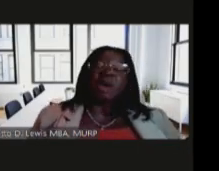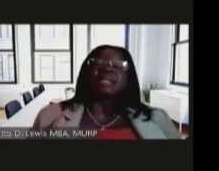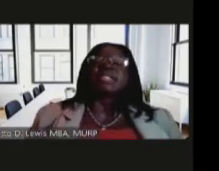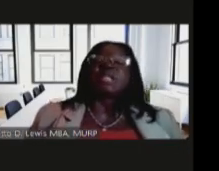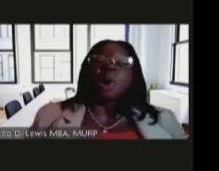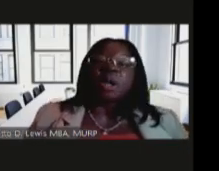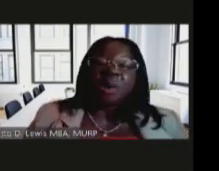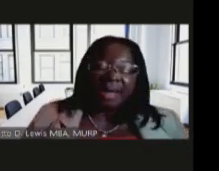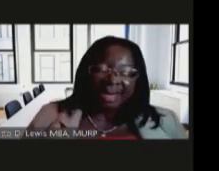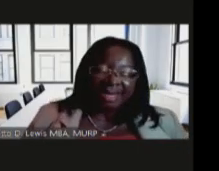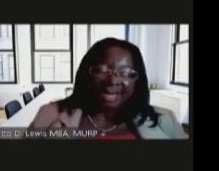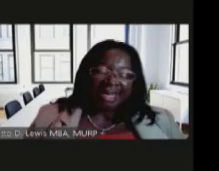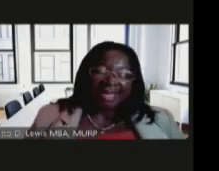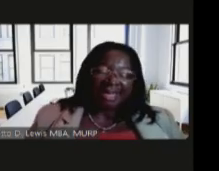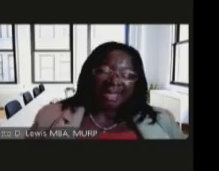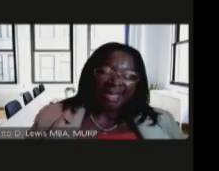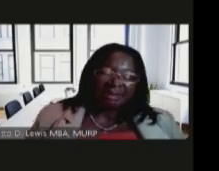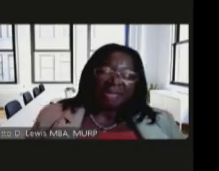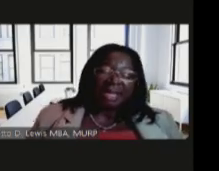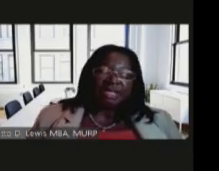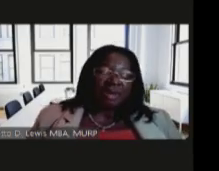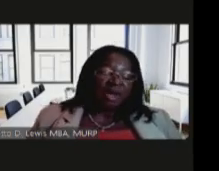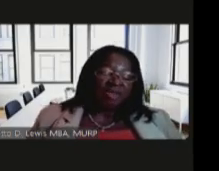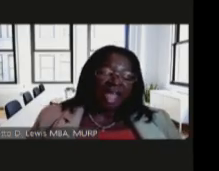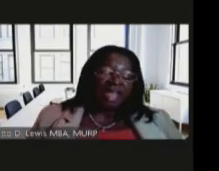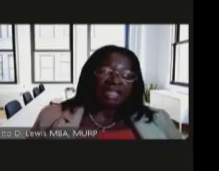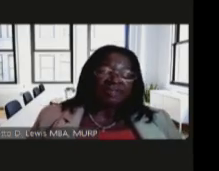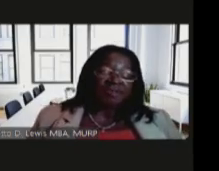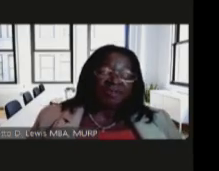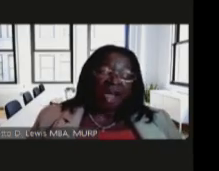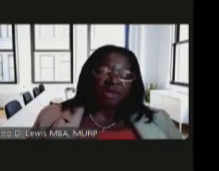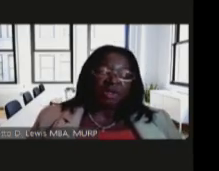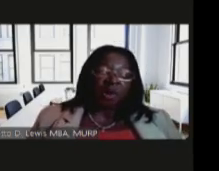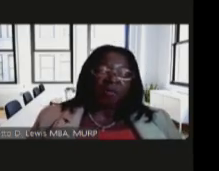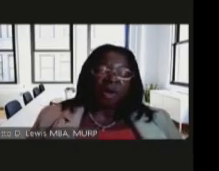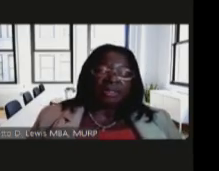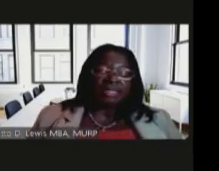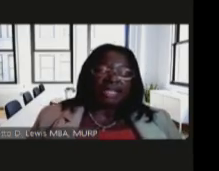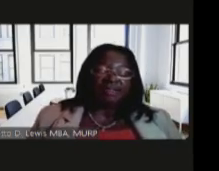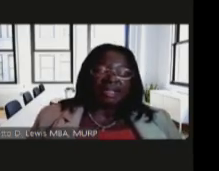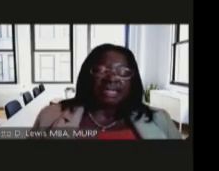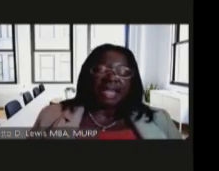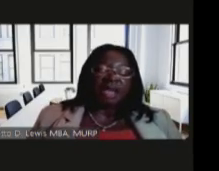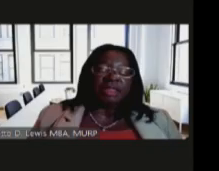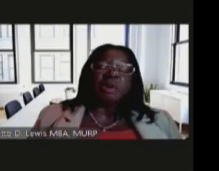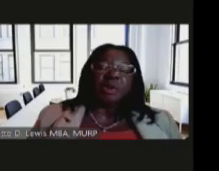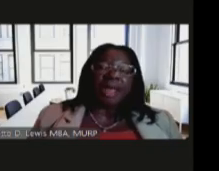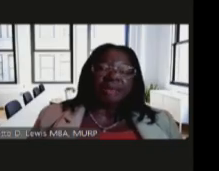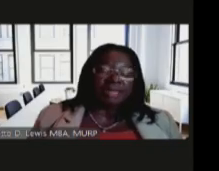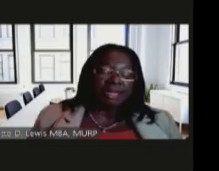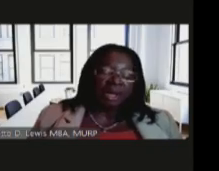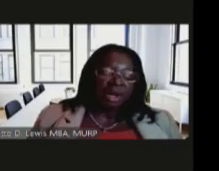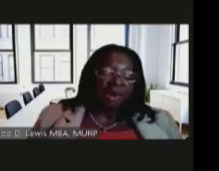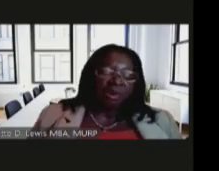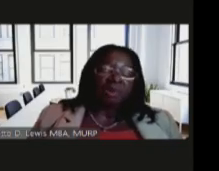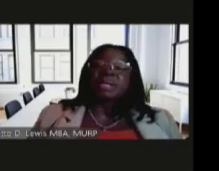engagement process is ongoing because we know that it is vital to the overall success of this and other